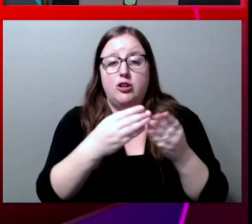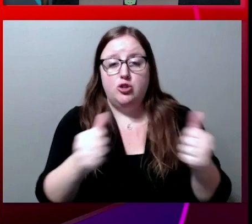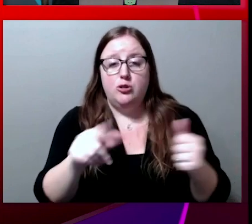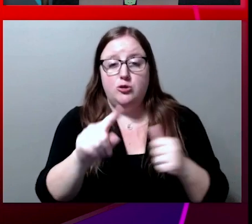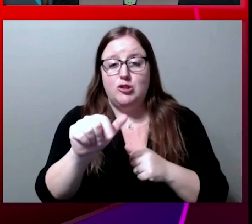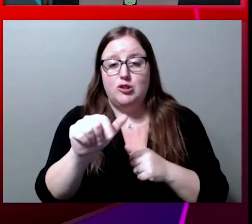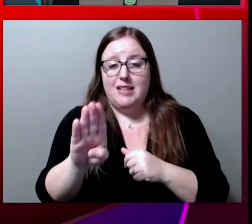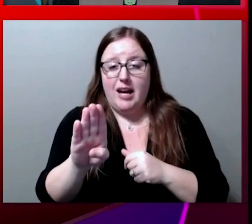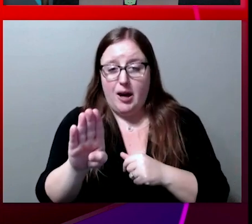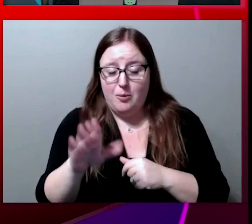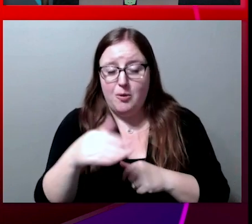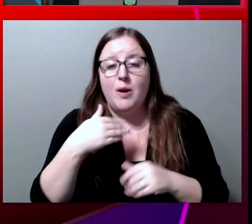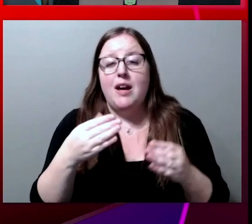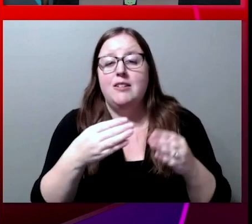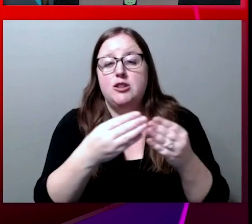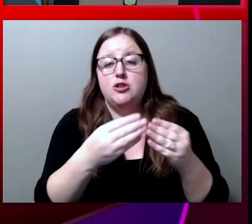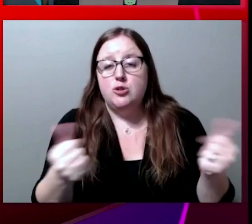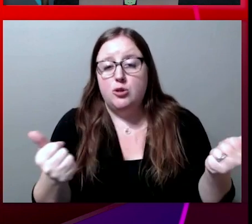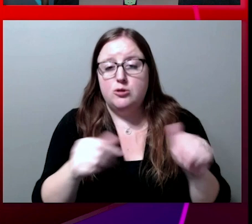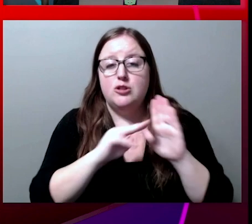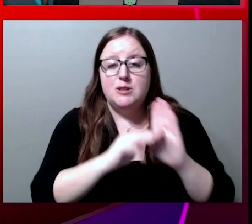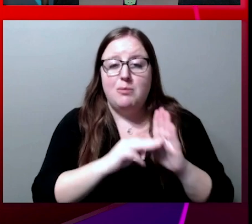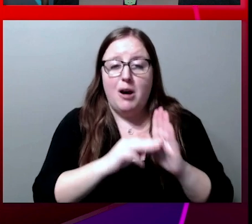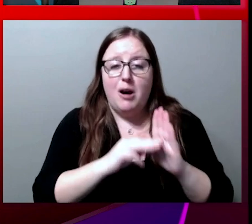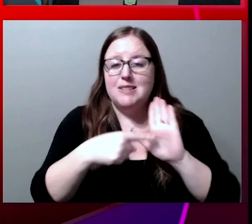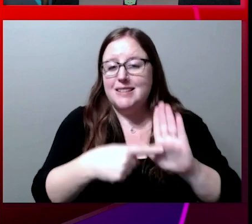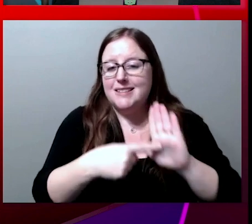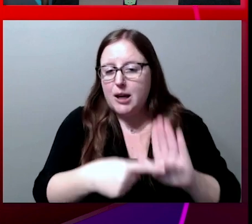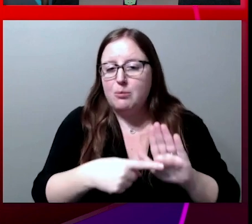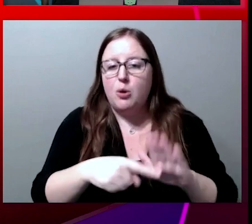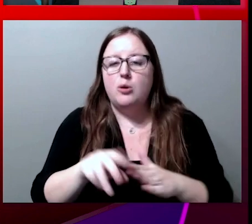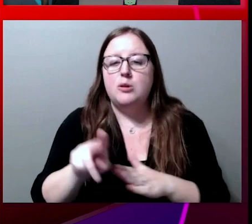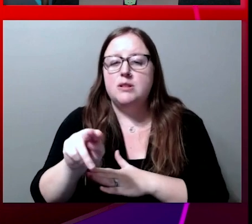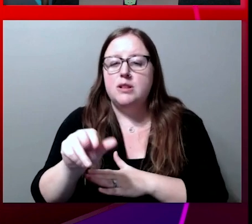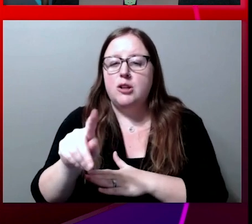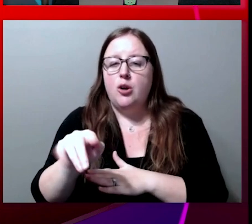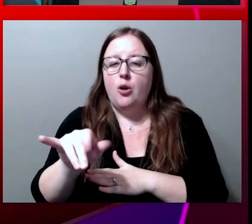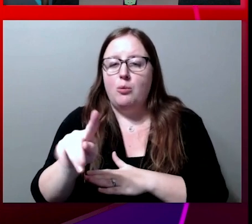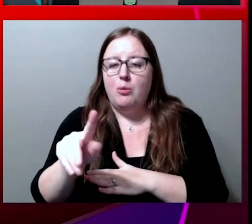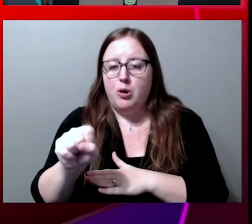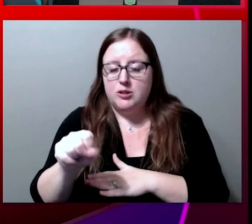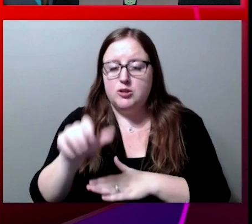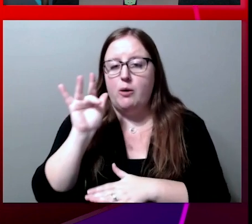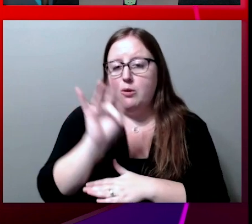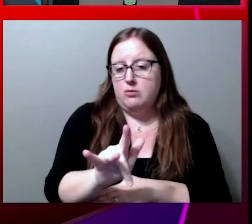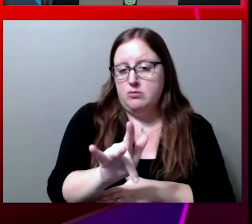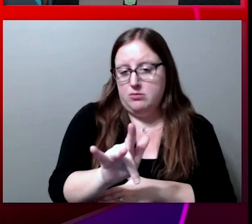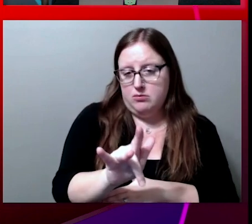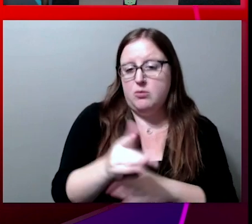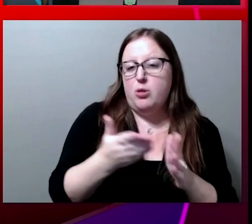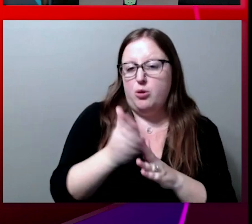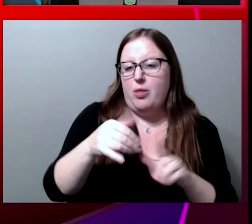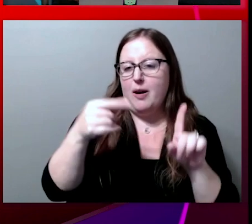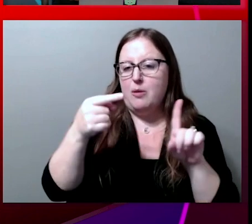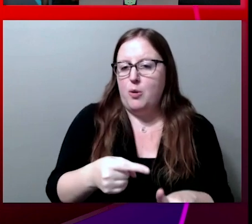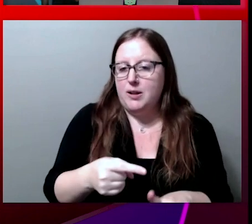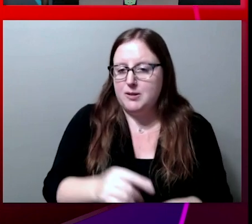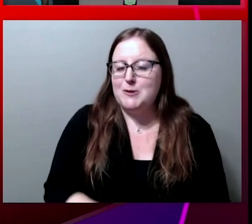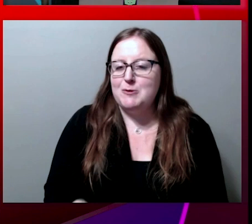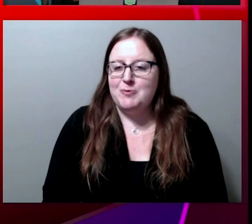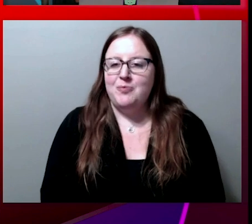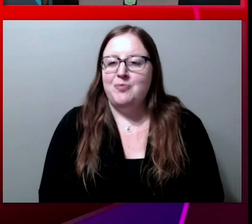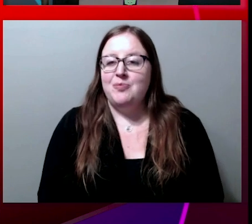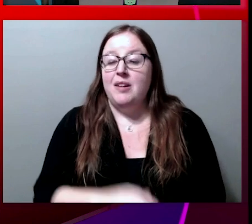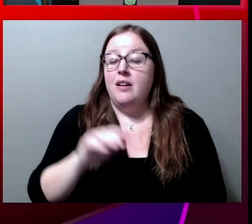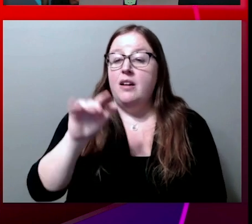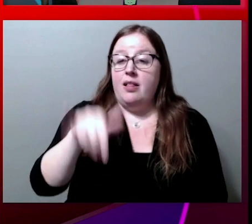there's a solutions, models, and example notebooks that customers can just click on. So I'll access through this point. And this is the landing page